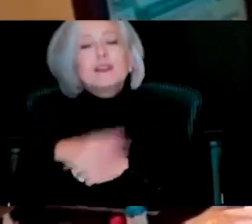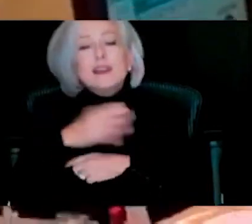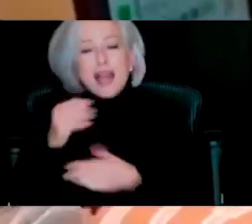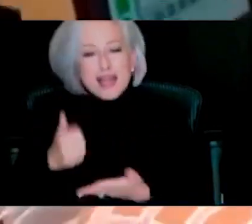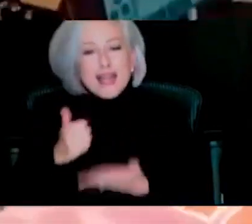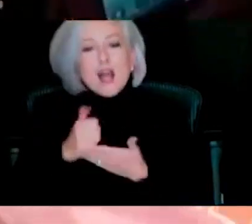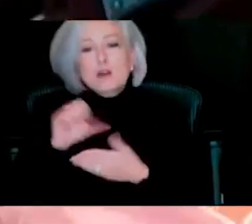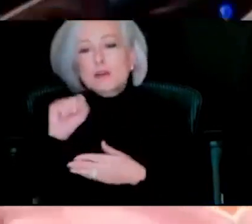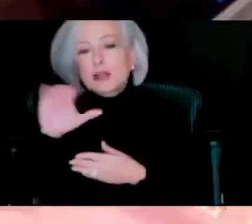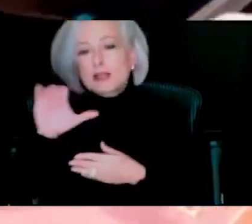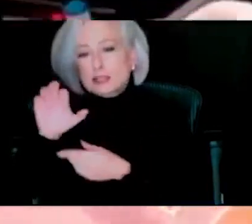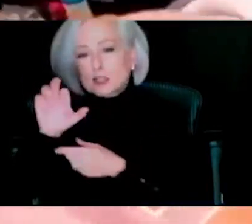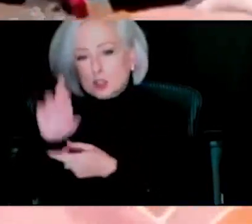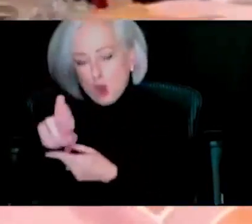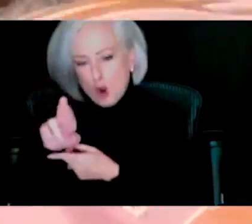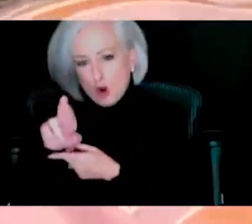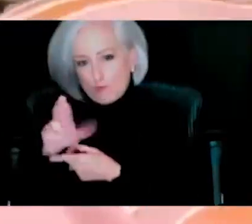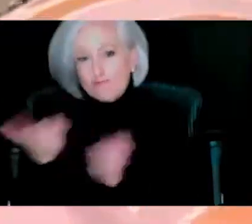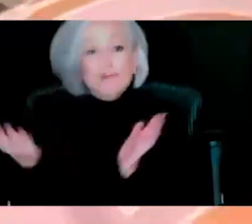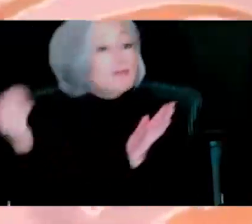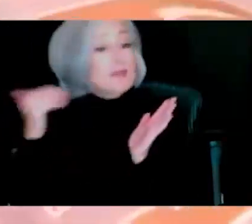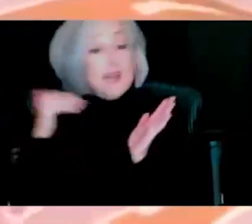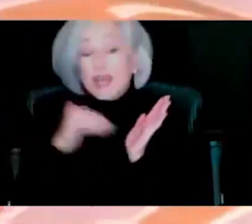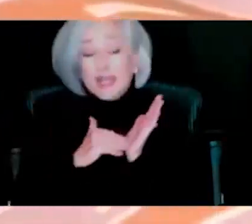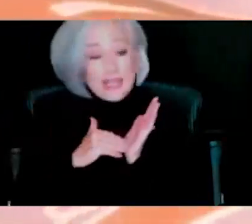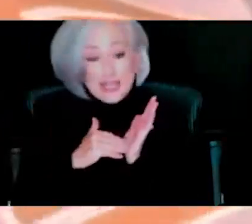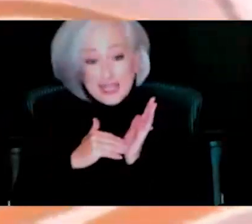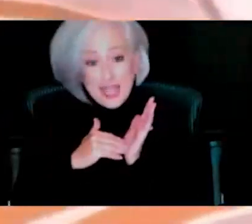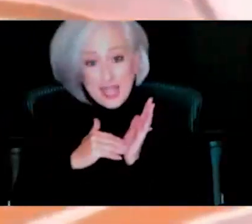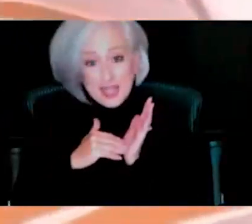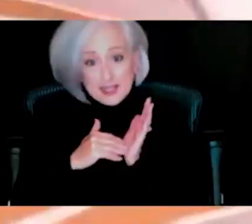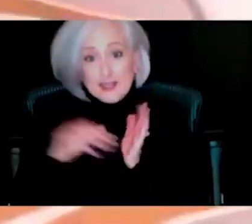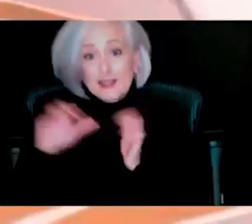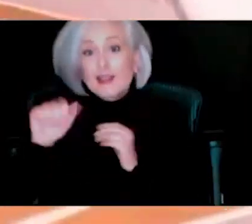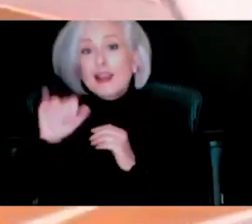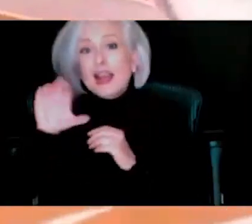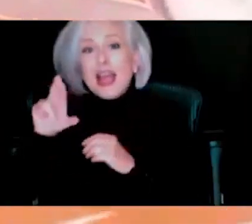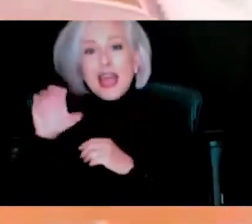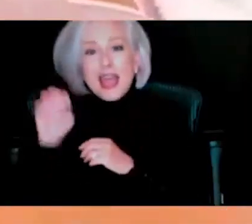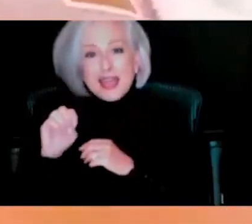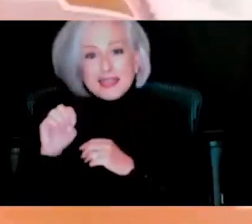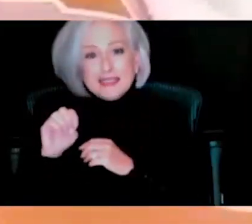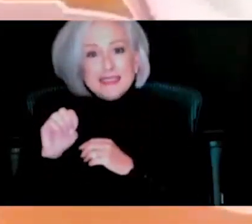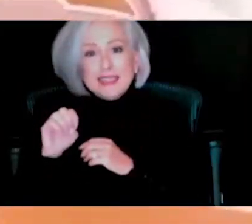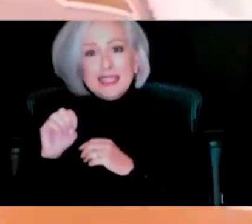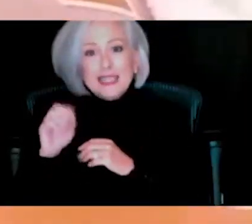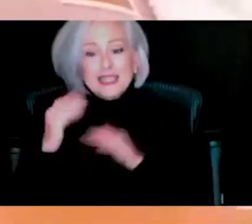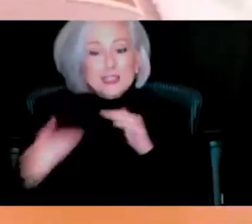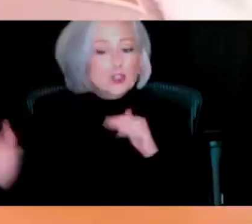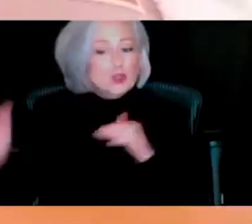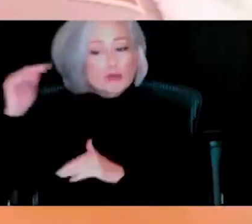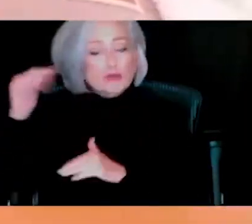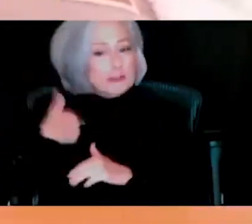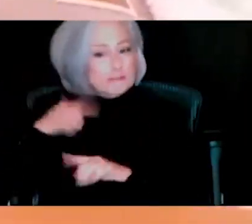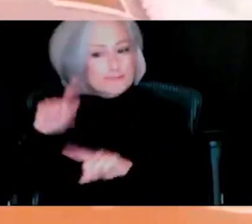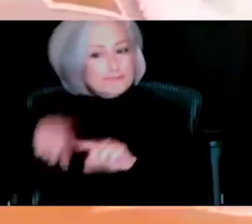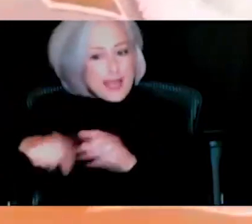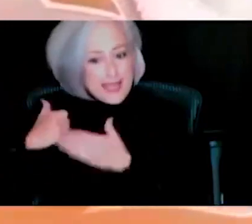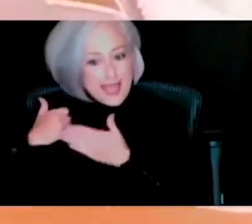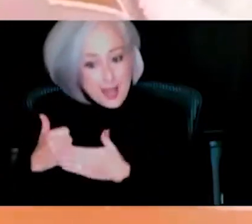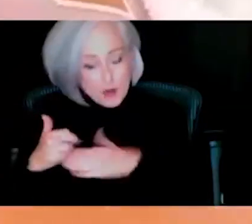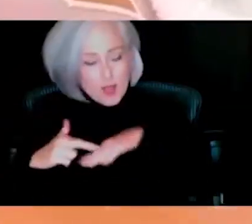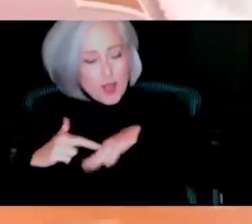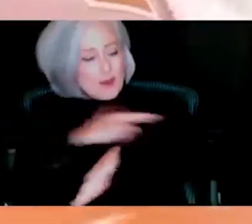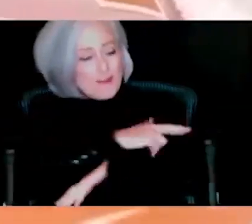scars. Again, if the acne is over a level where I can help, I refer those patients out